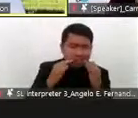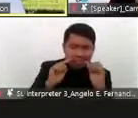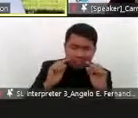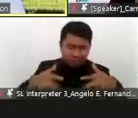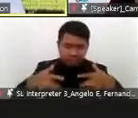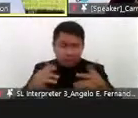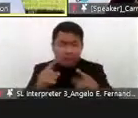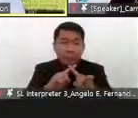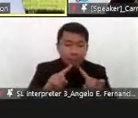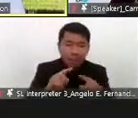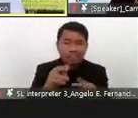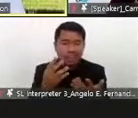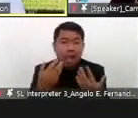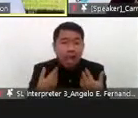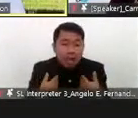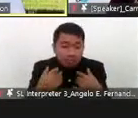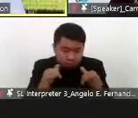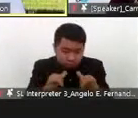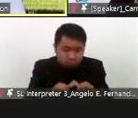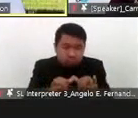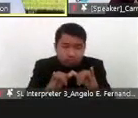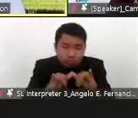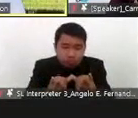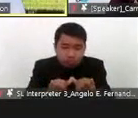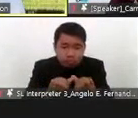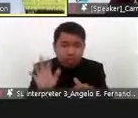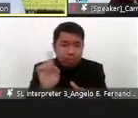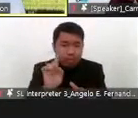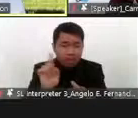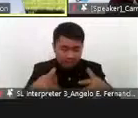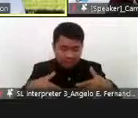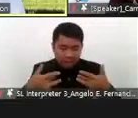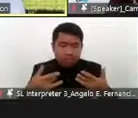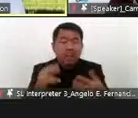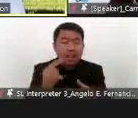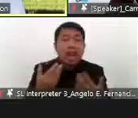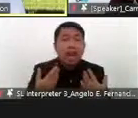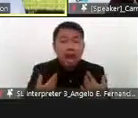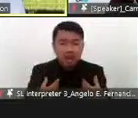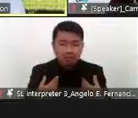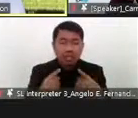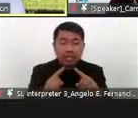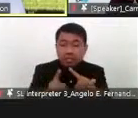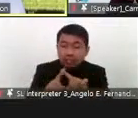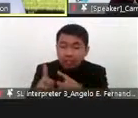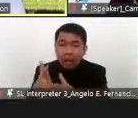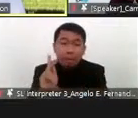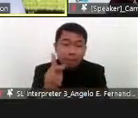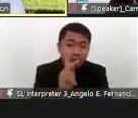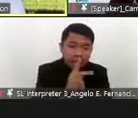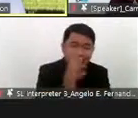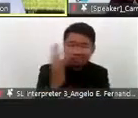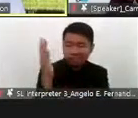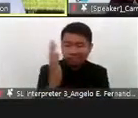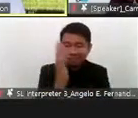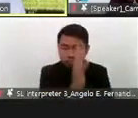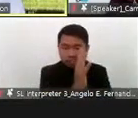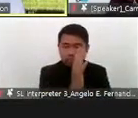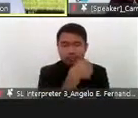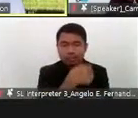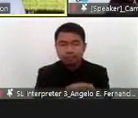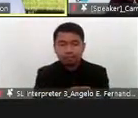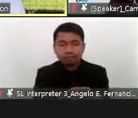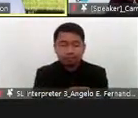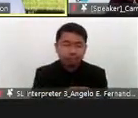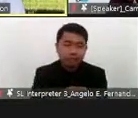life ways. So the idea that certain kinds of trees, certain kinds of plantings, certain kinds of certain ways